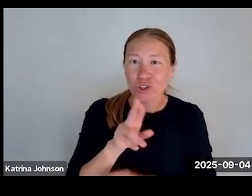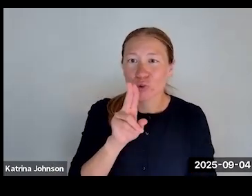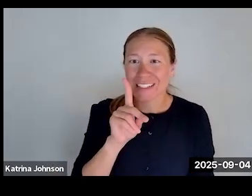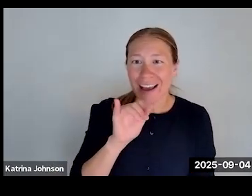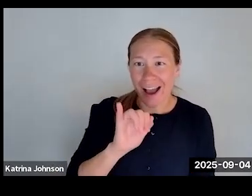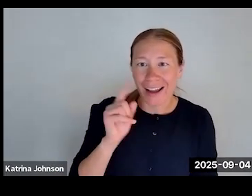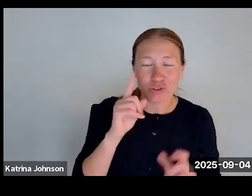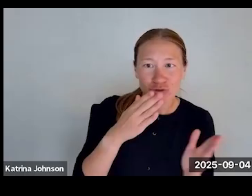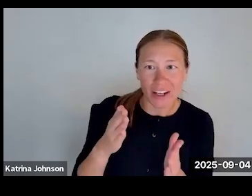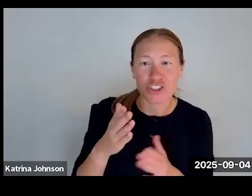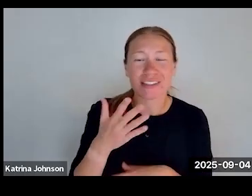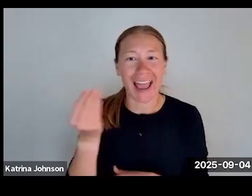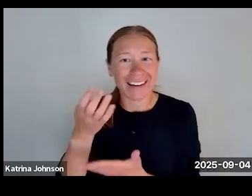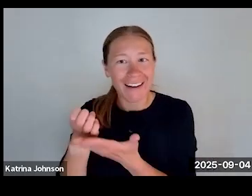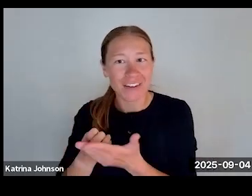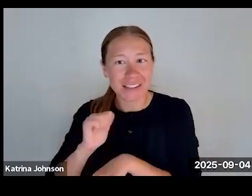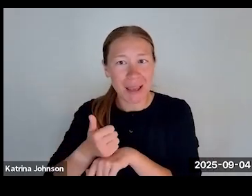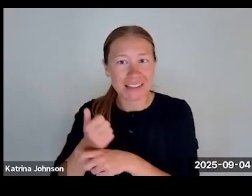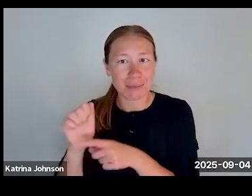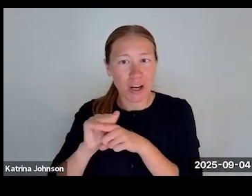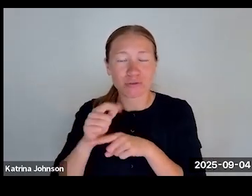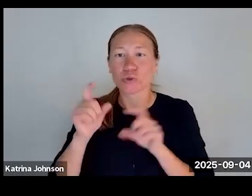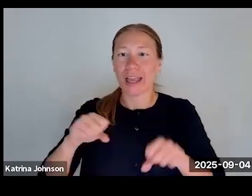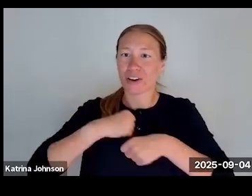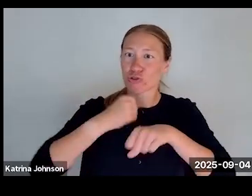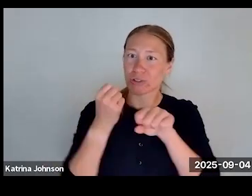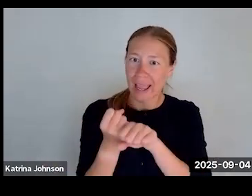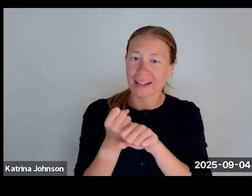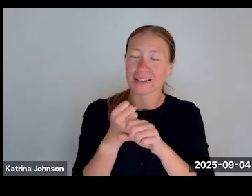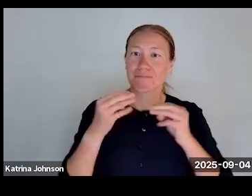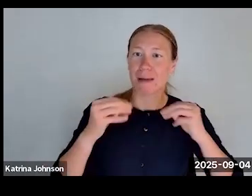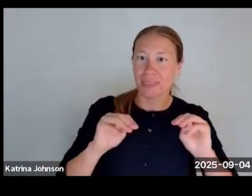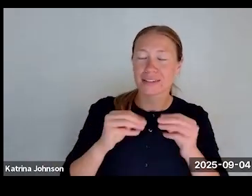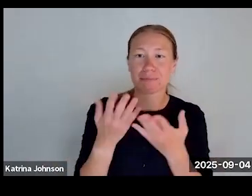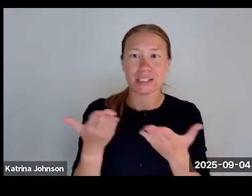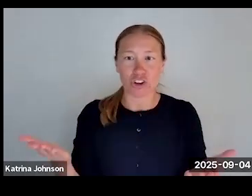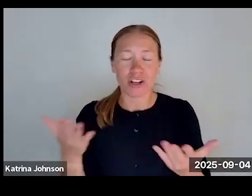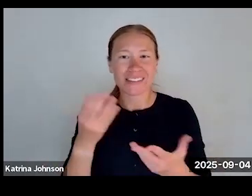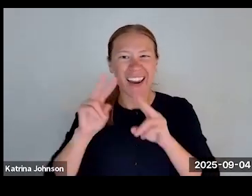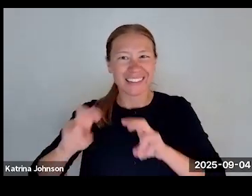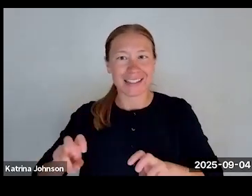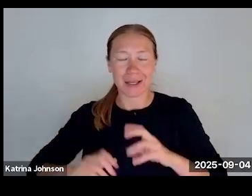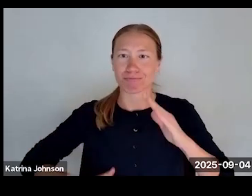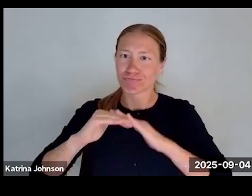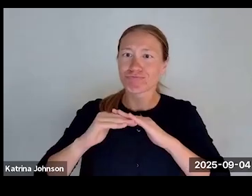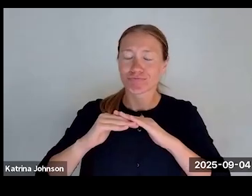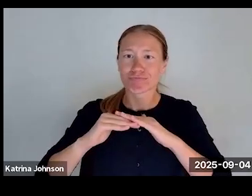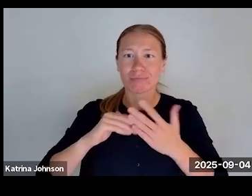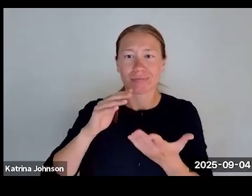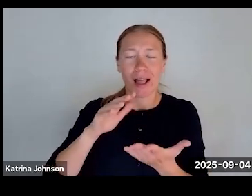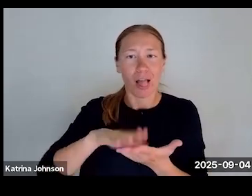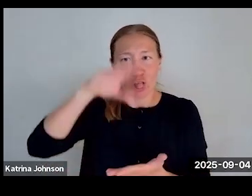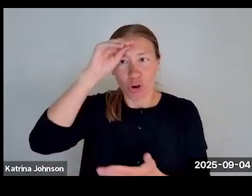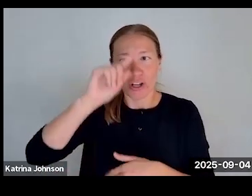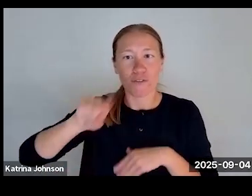evidence-based practices, you can create methods, materials, and assessments that maximize learning for all students, keeping in mind